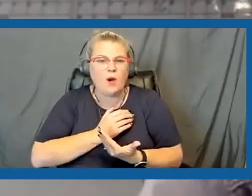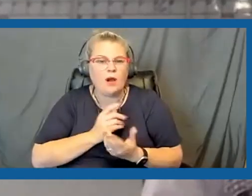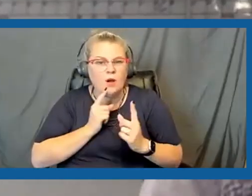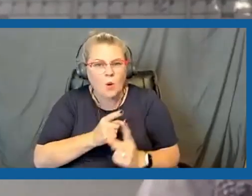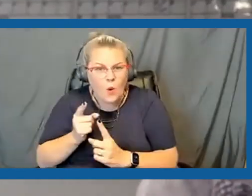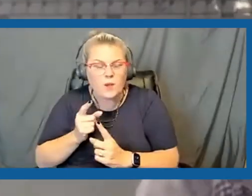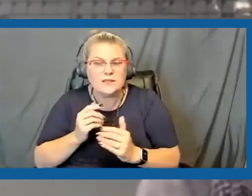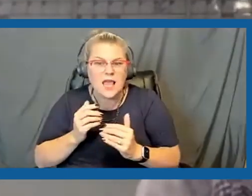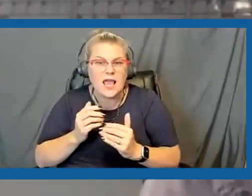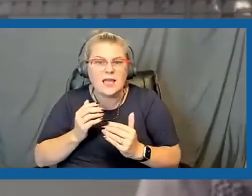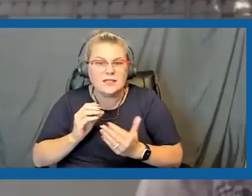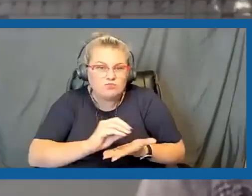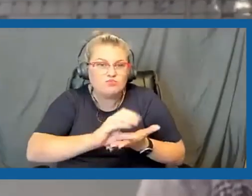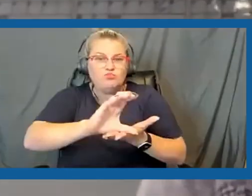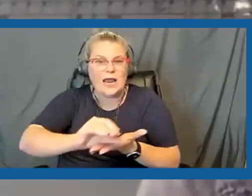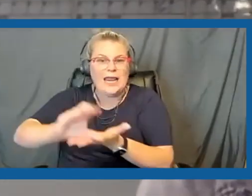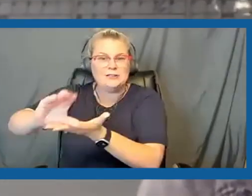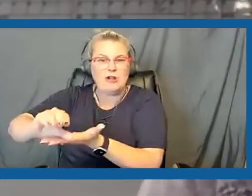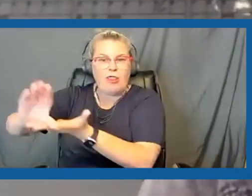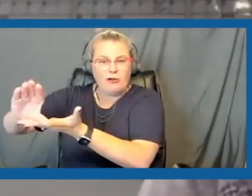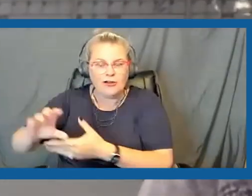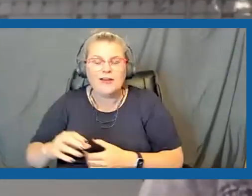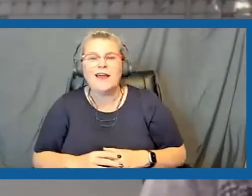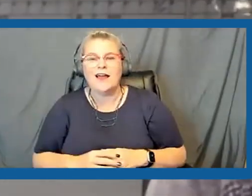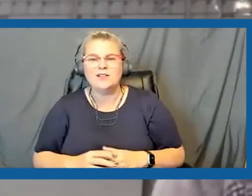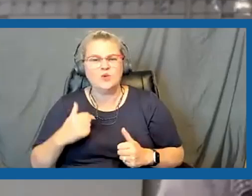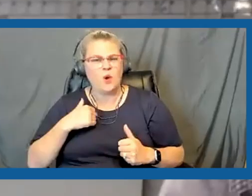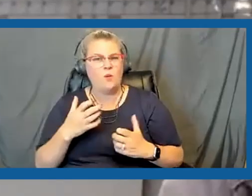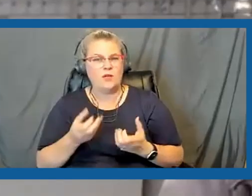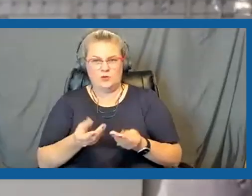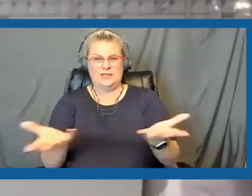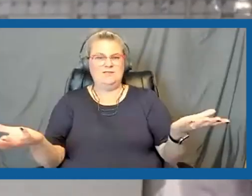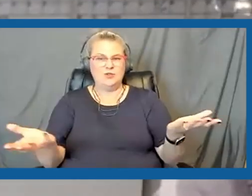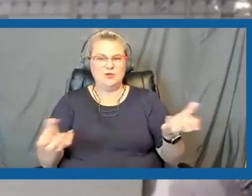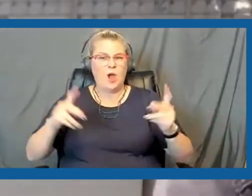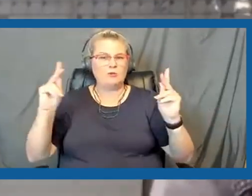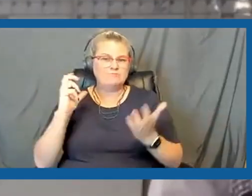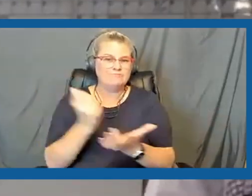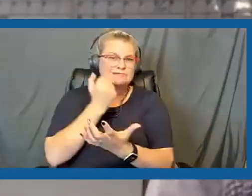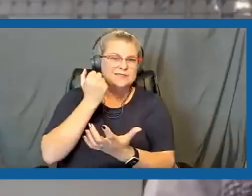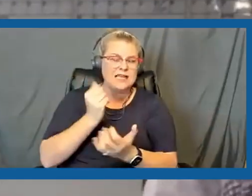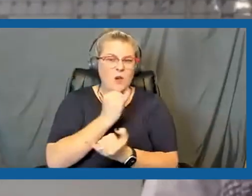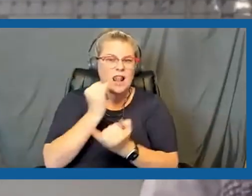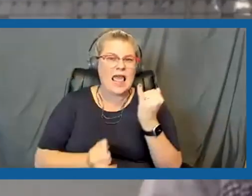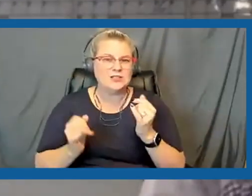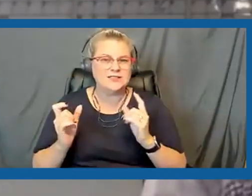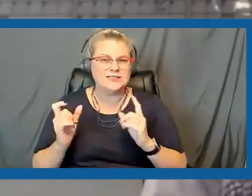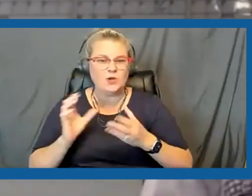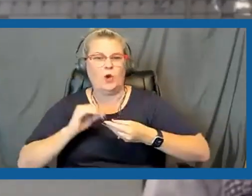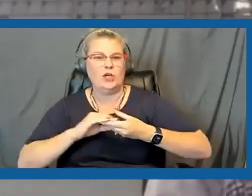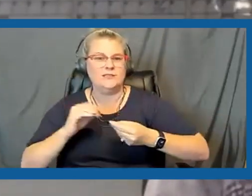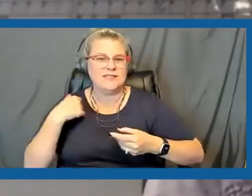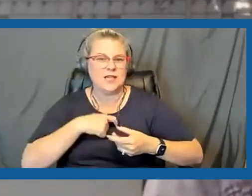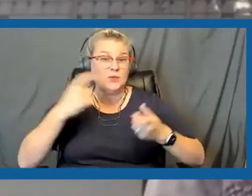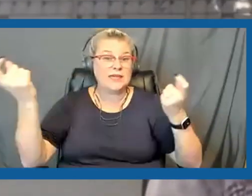each other up. I just want to give you the floor to kind of give us some last words as we